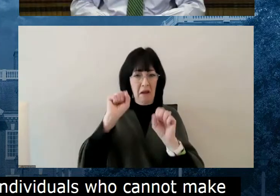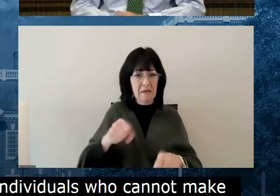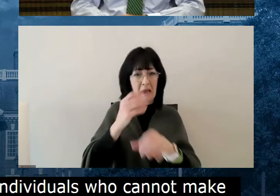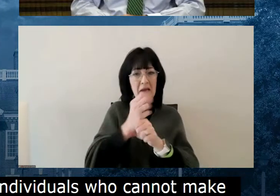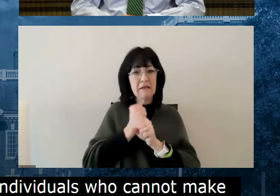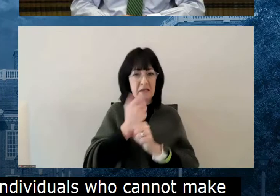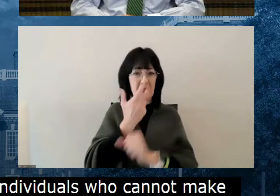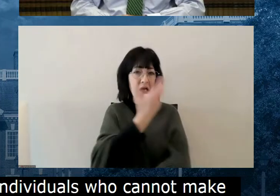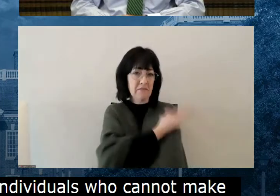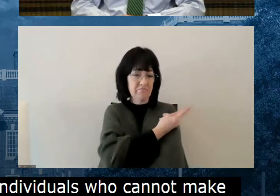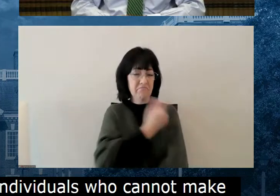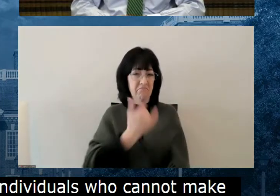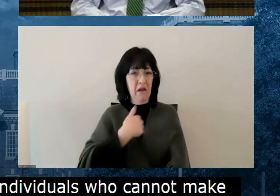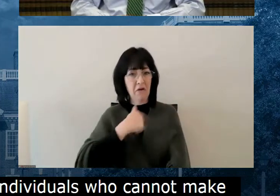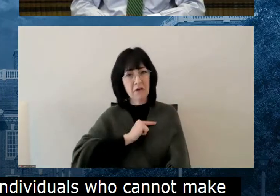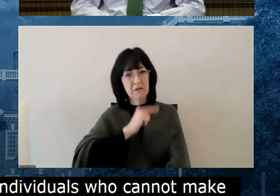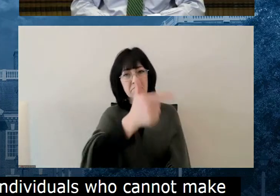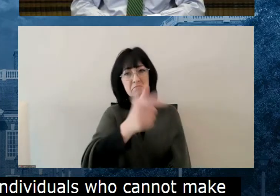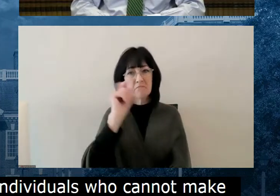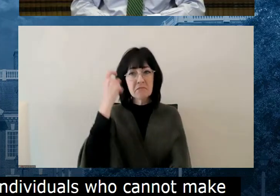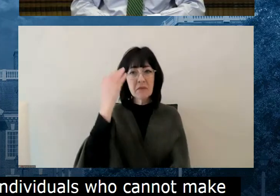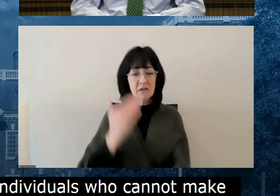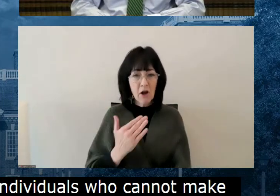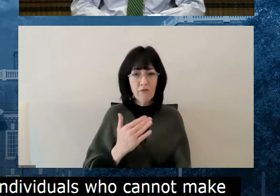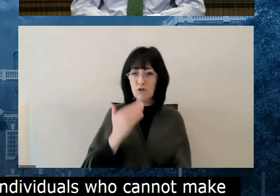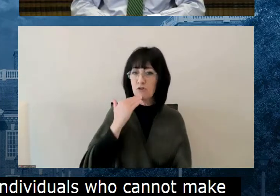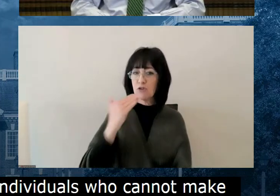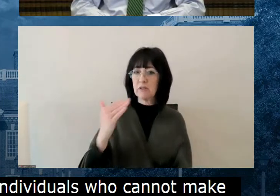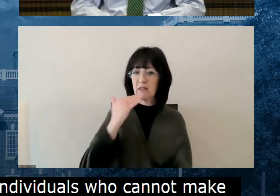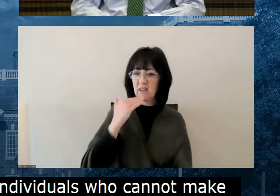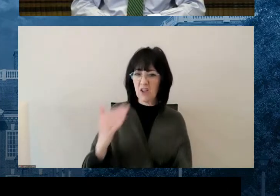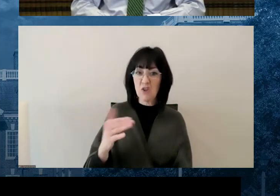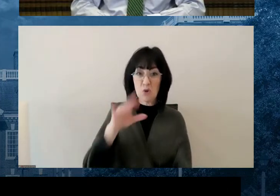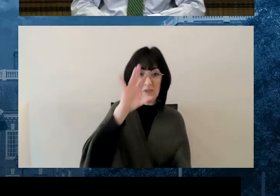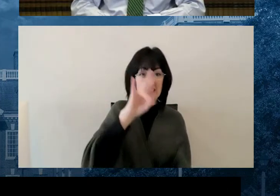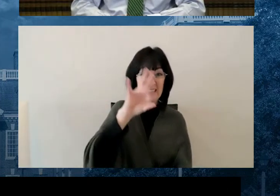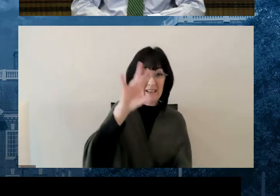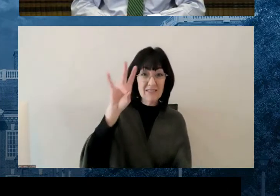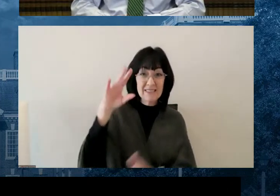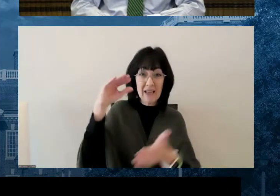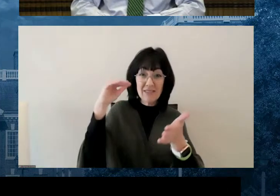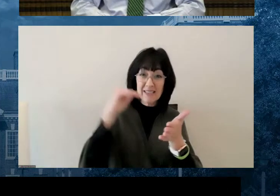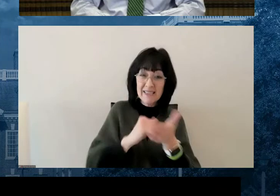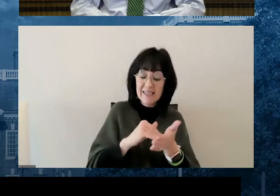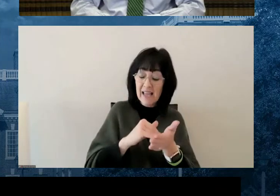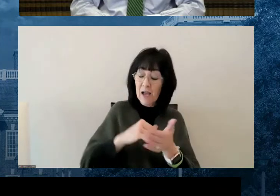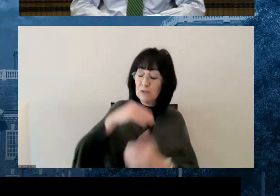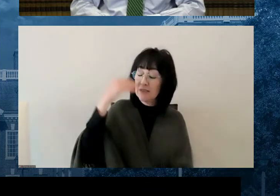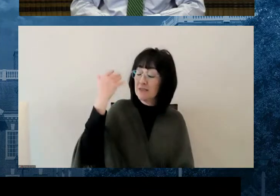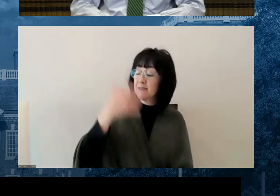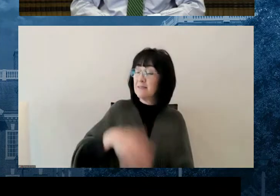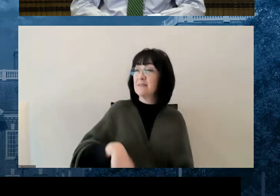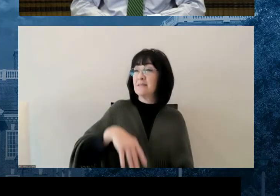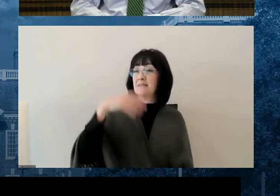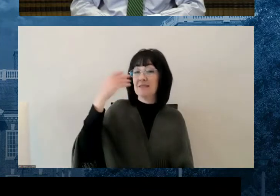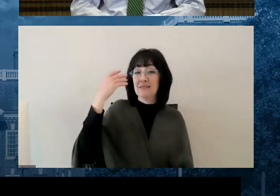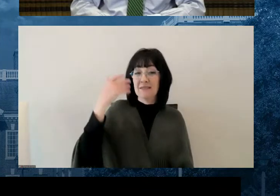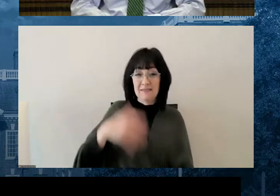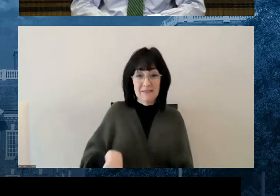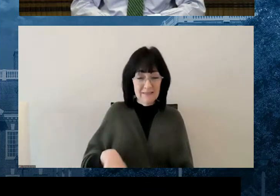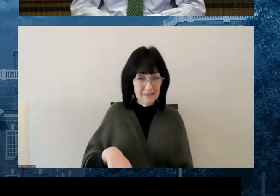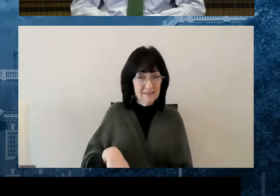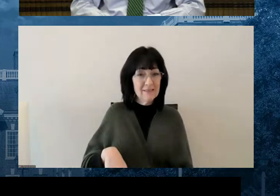much, AJ, and thanks to the team there. 77,000 at Dover Speedway. It's a full 10% of the total